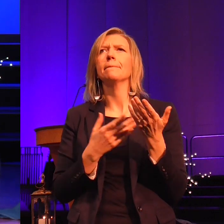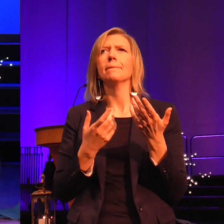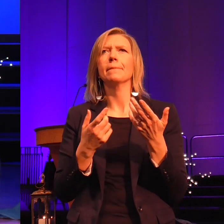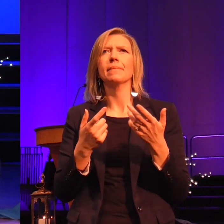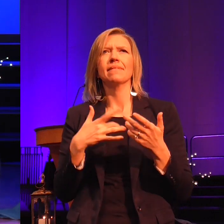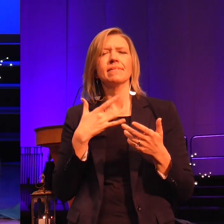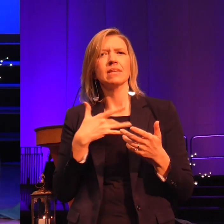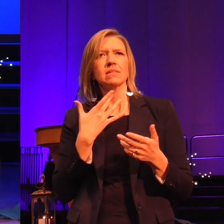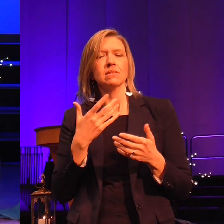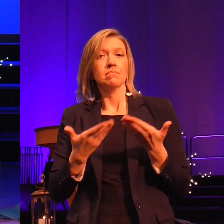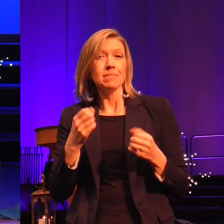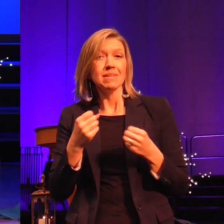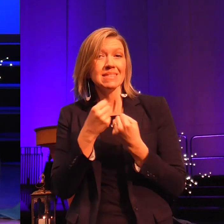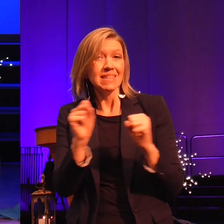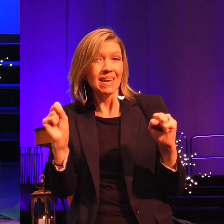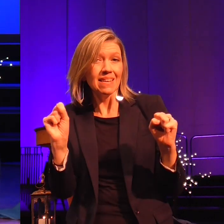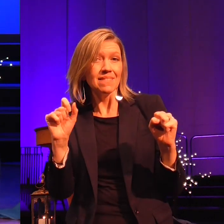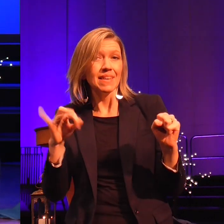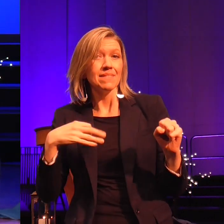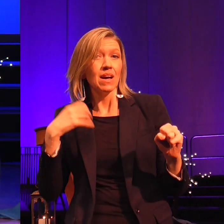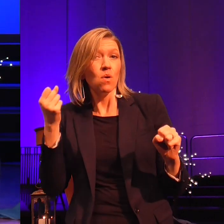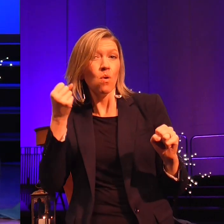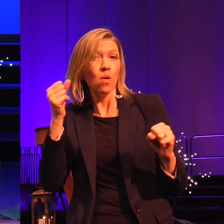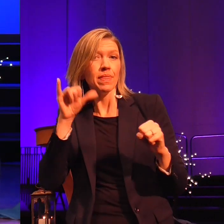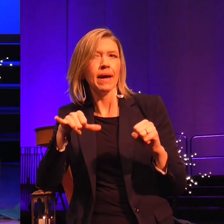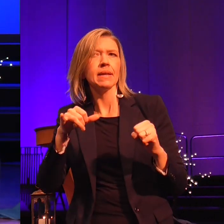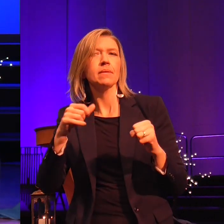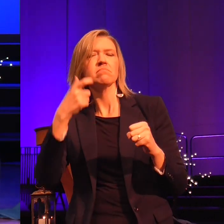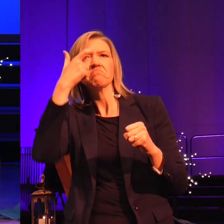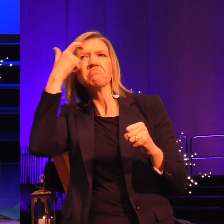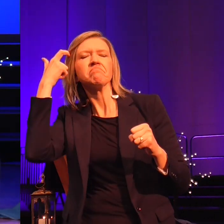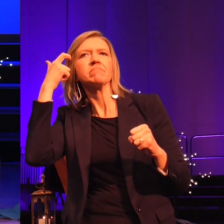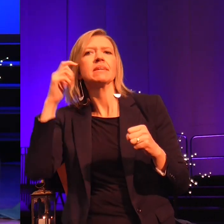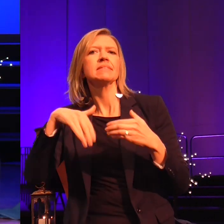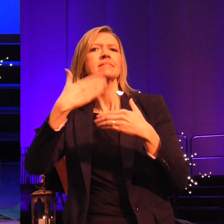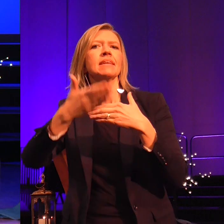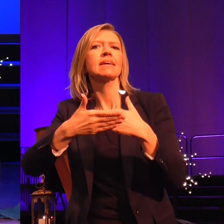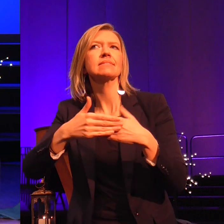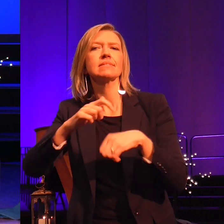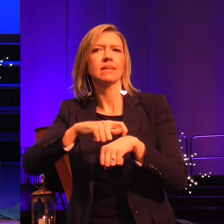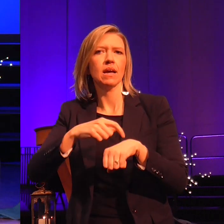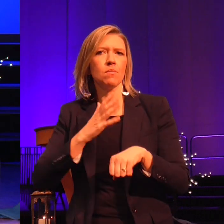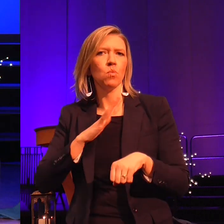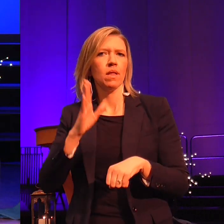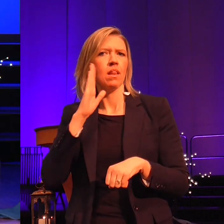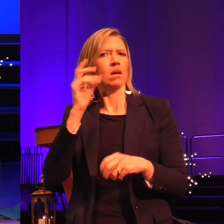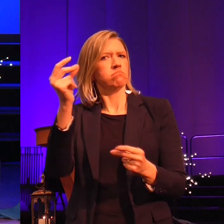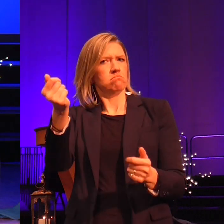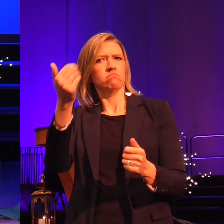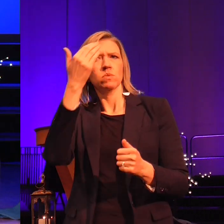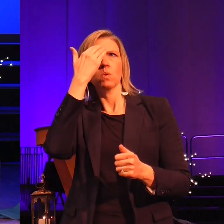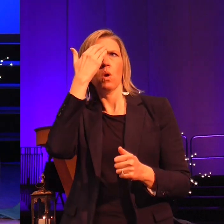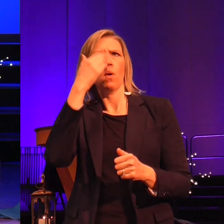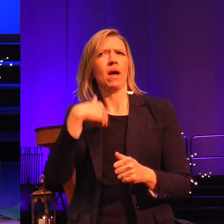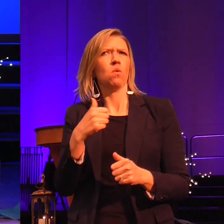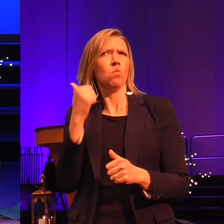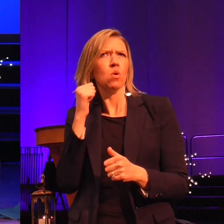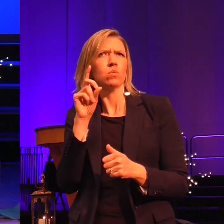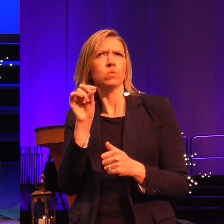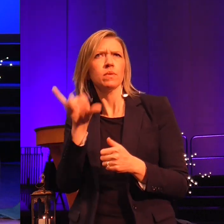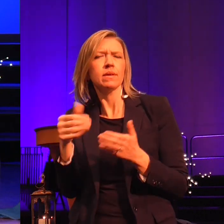safe. Next time I'll know and I won't. And so we hang on to